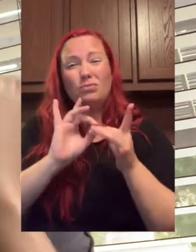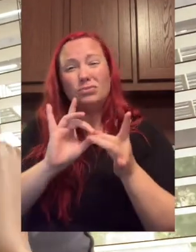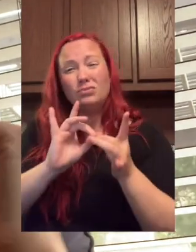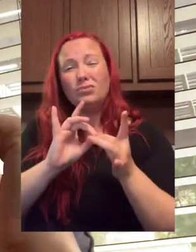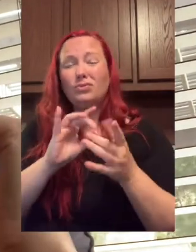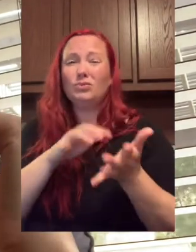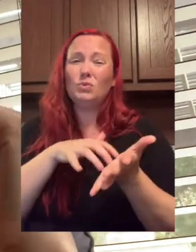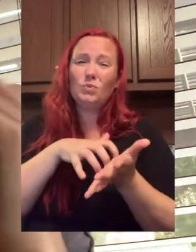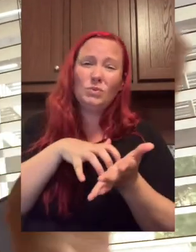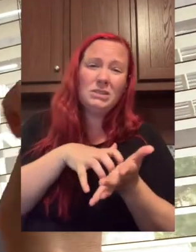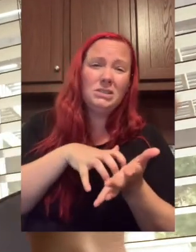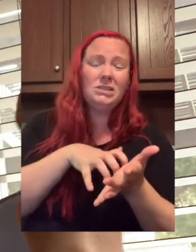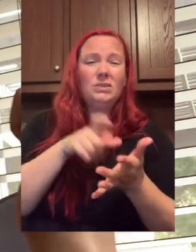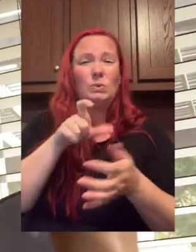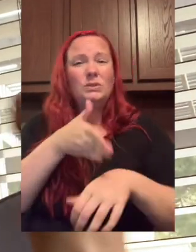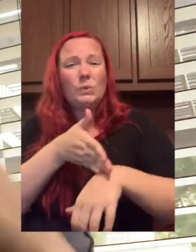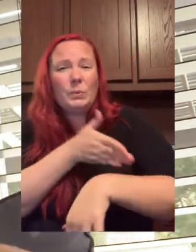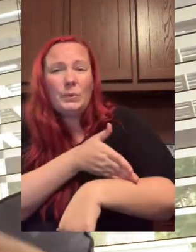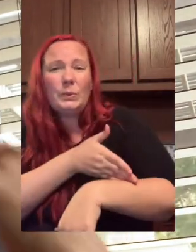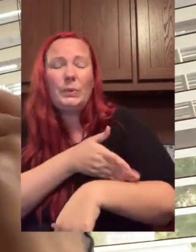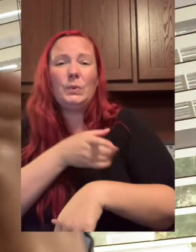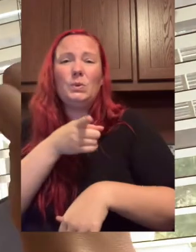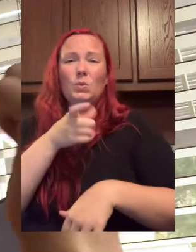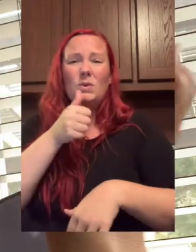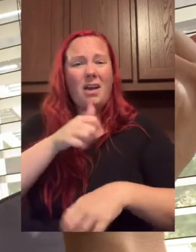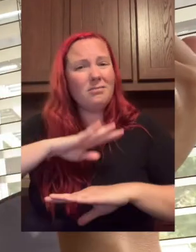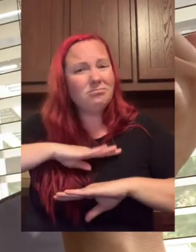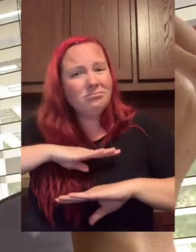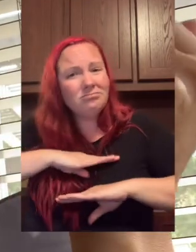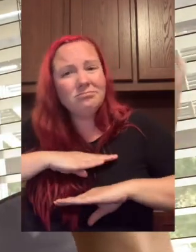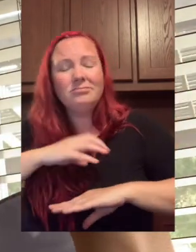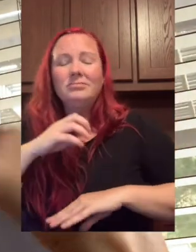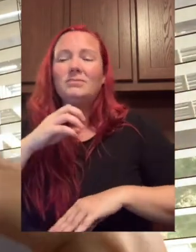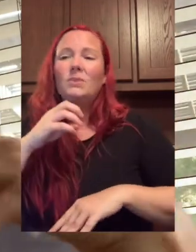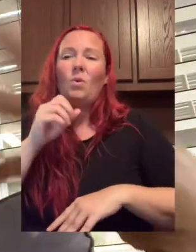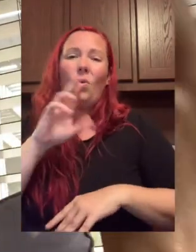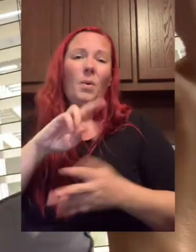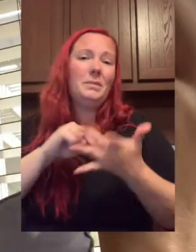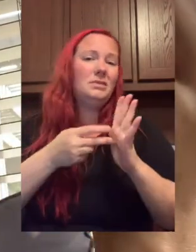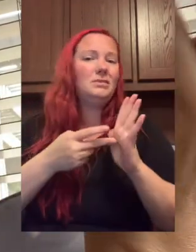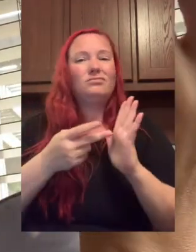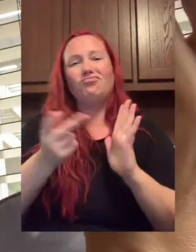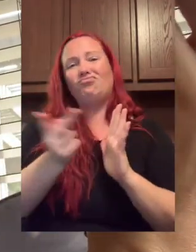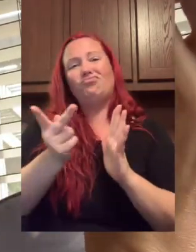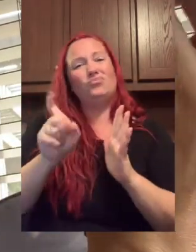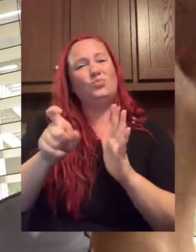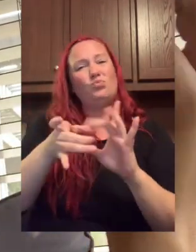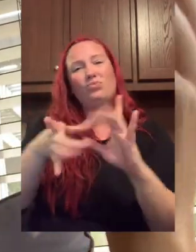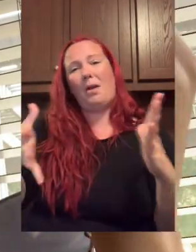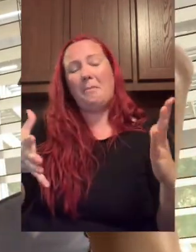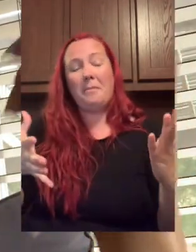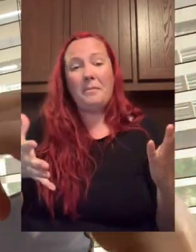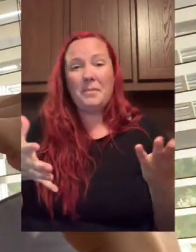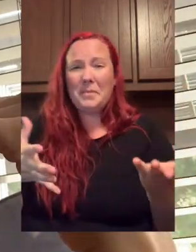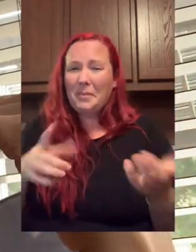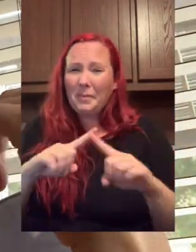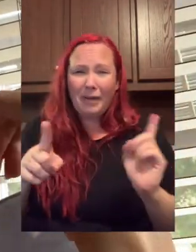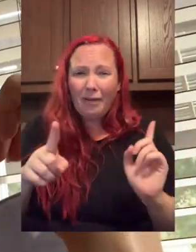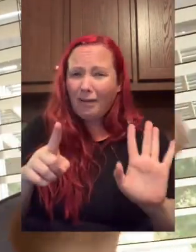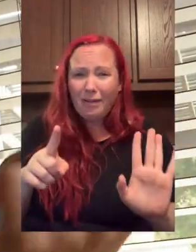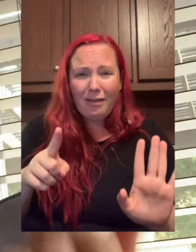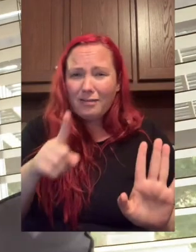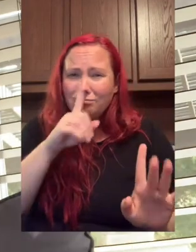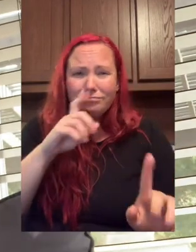that if you're having an affair or if you're romantically interested or even sexually interested in someone else, that it means